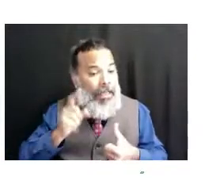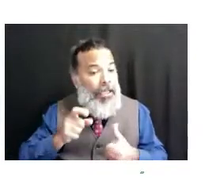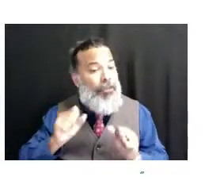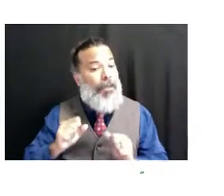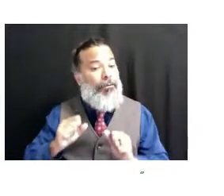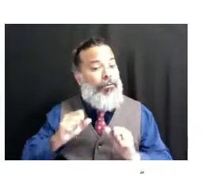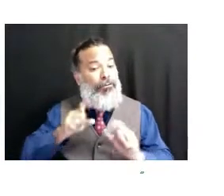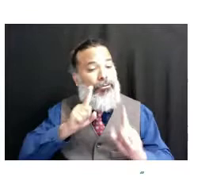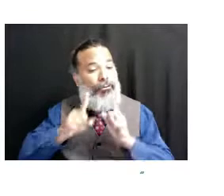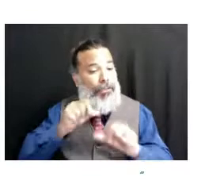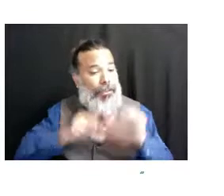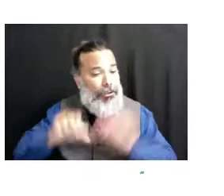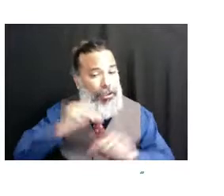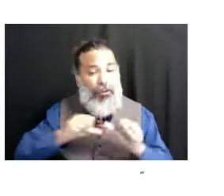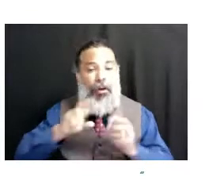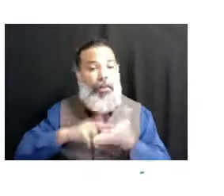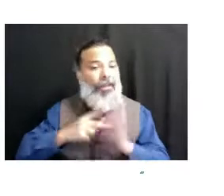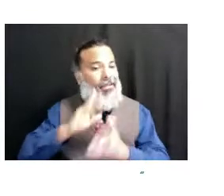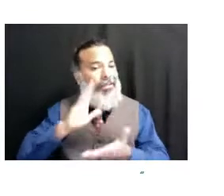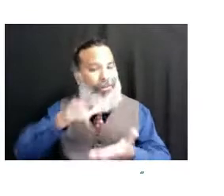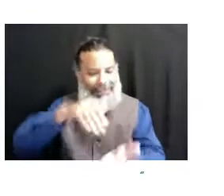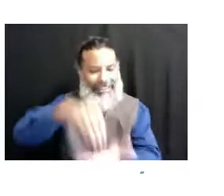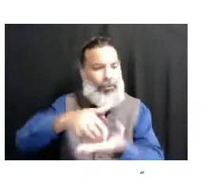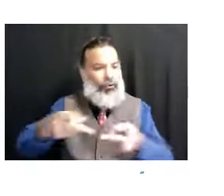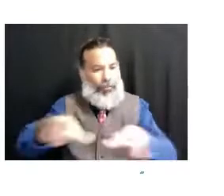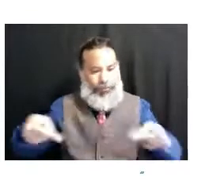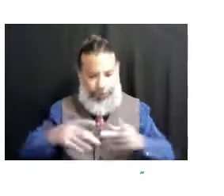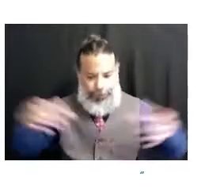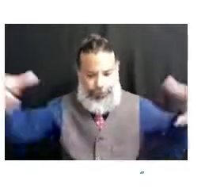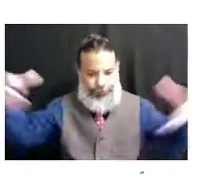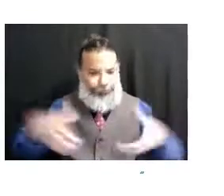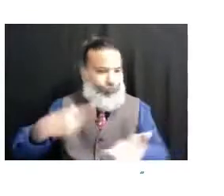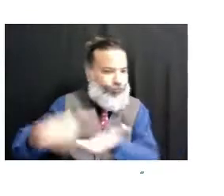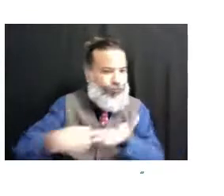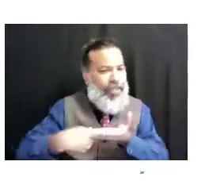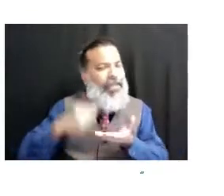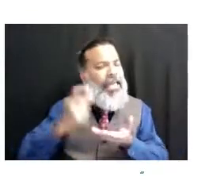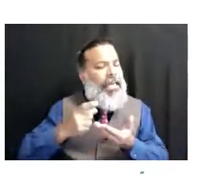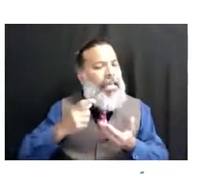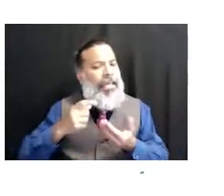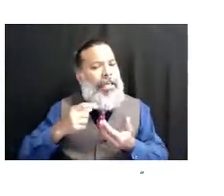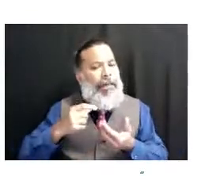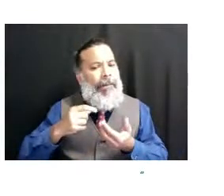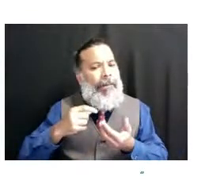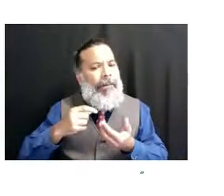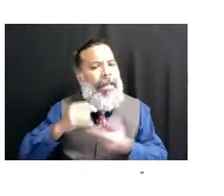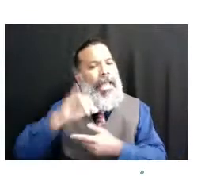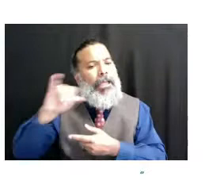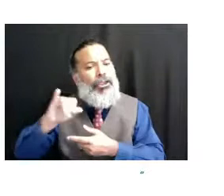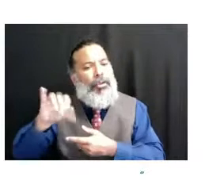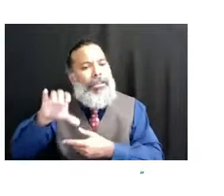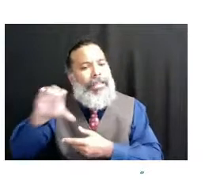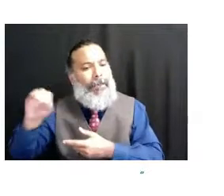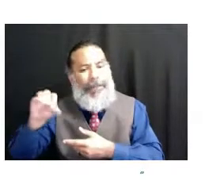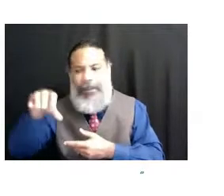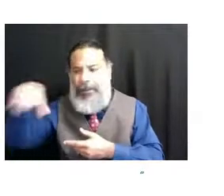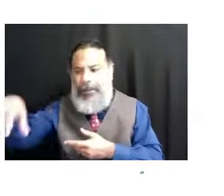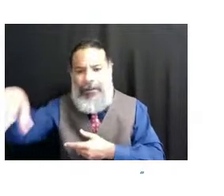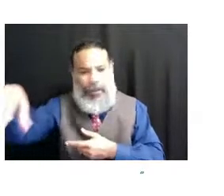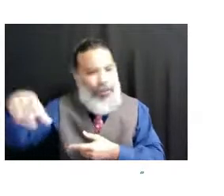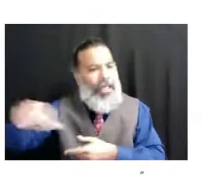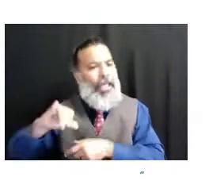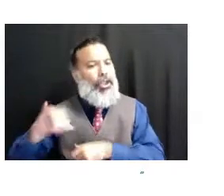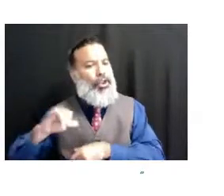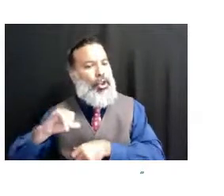other, so they needed a central place. They needed insurance firms so that they could insure their